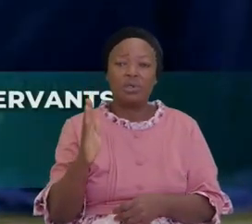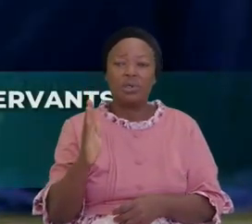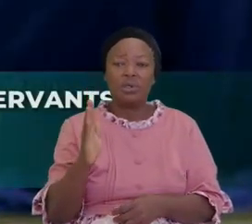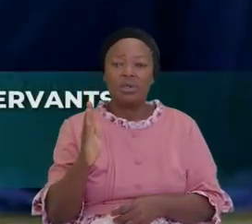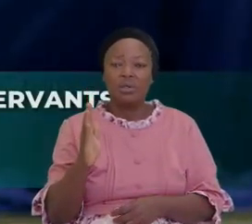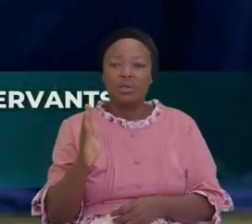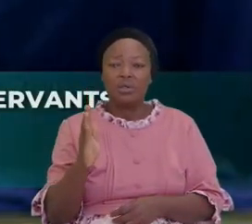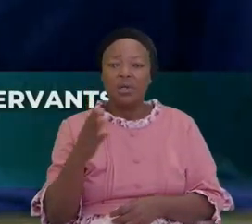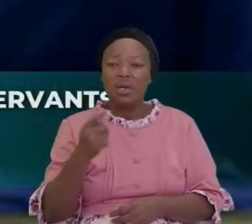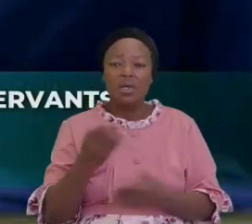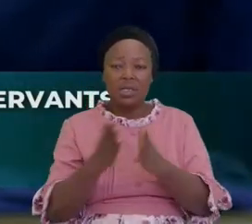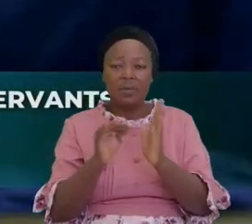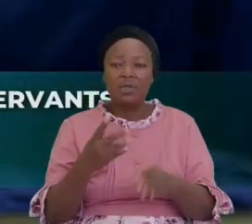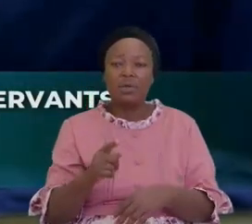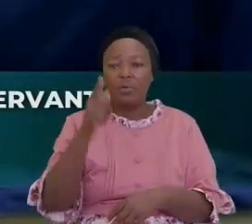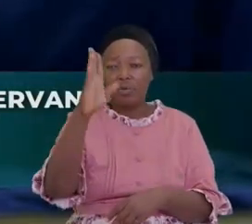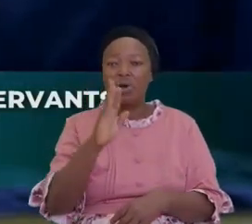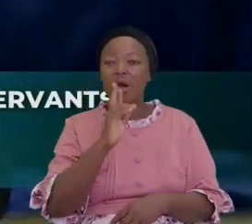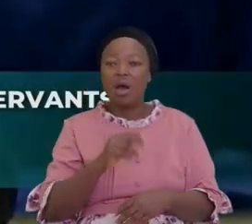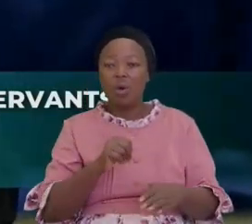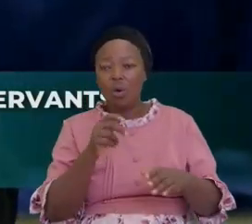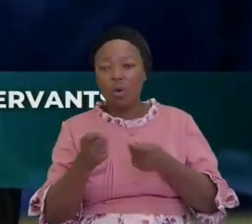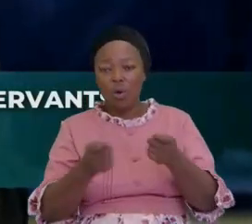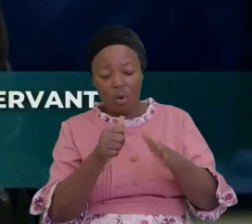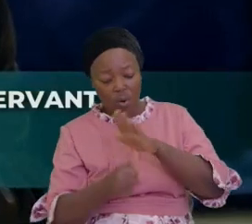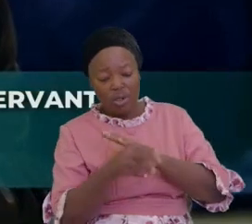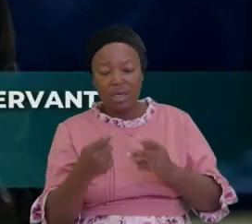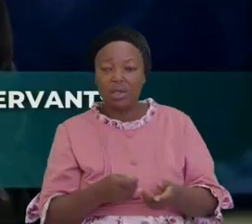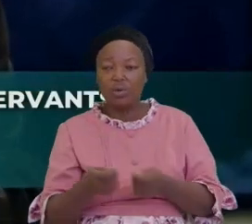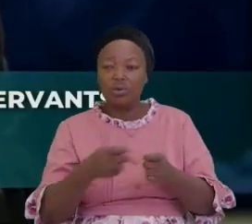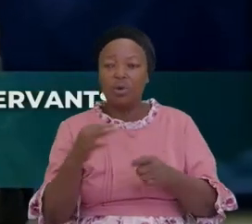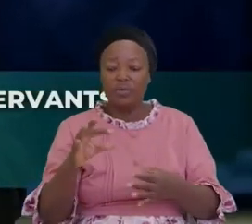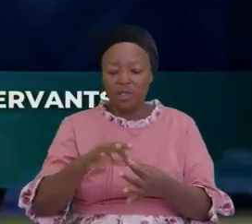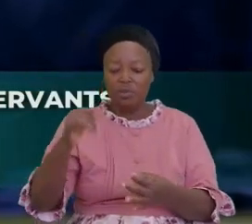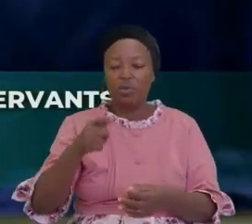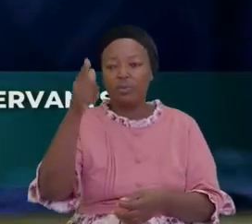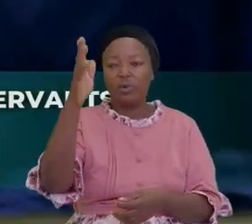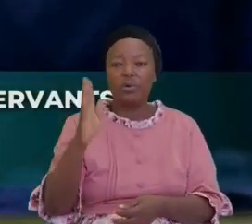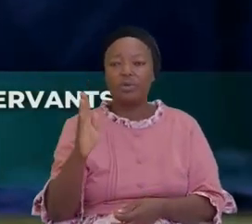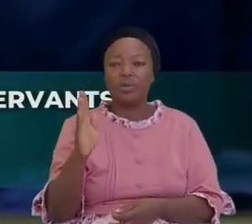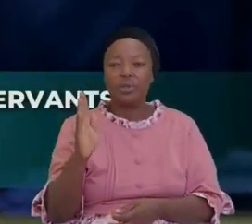The servants of God are under the control of the Spirit of God.